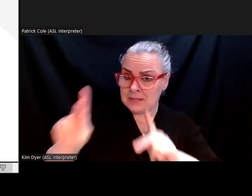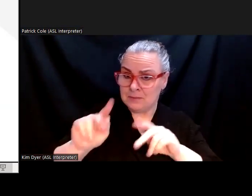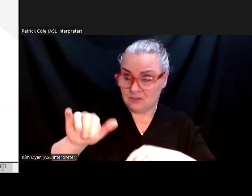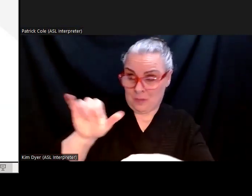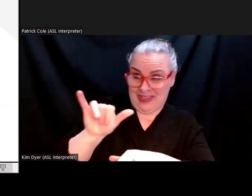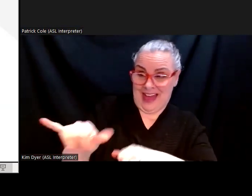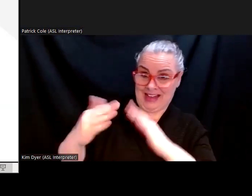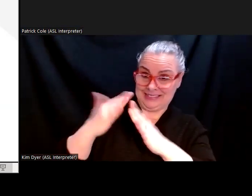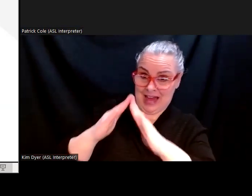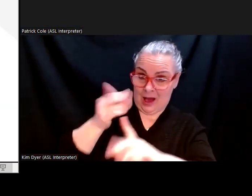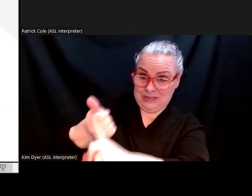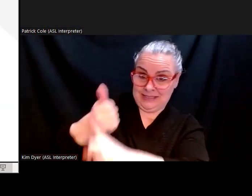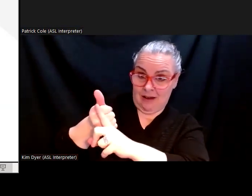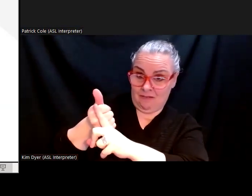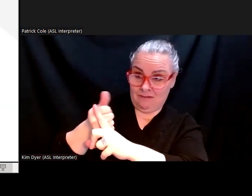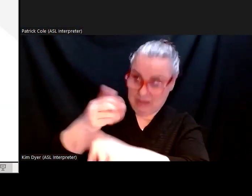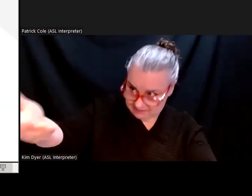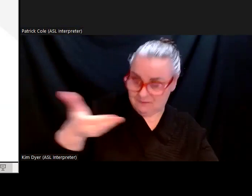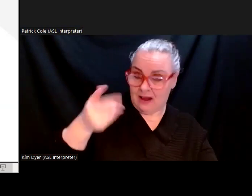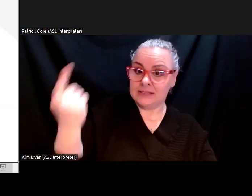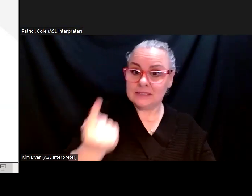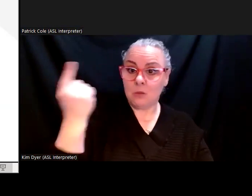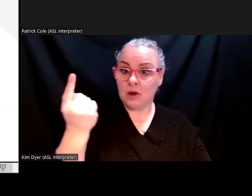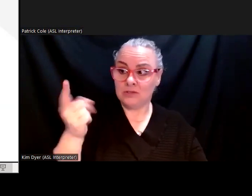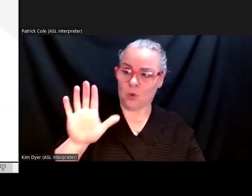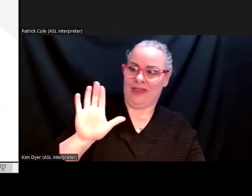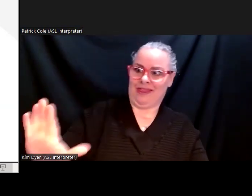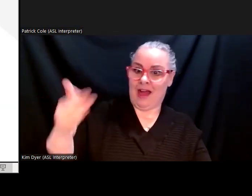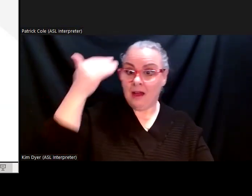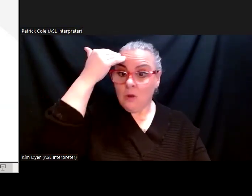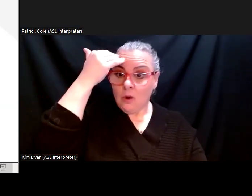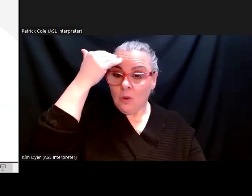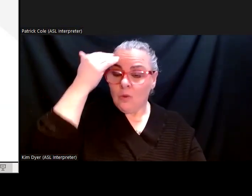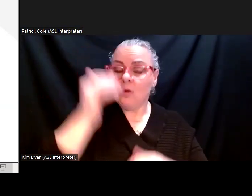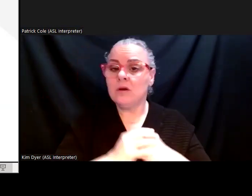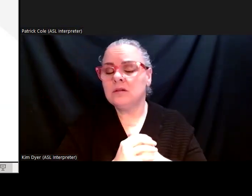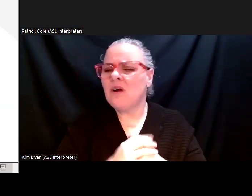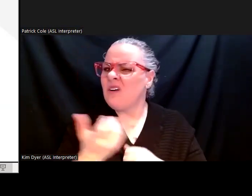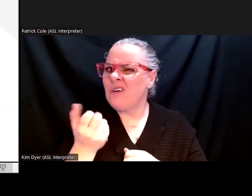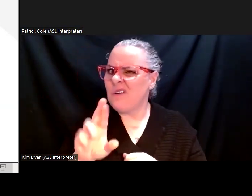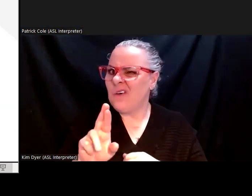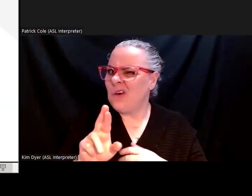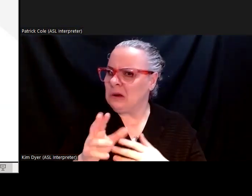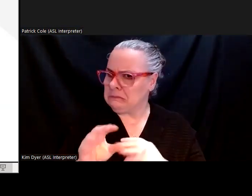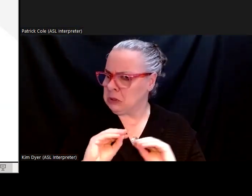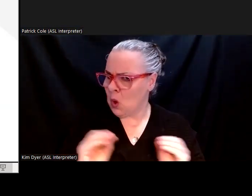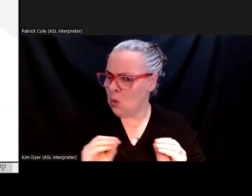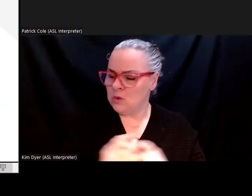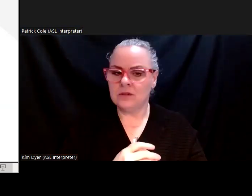the city or town itself, so that they know or no?